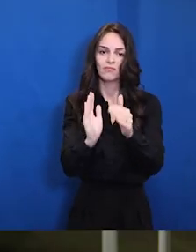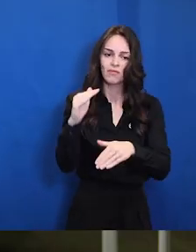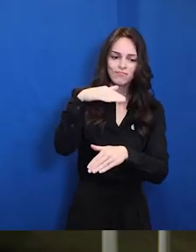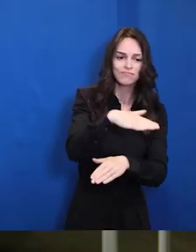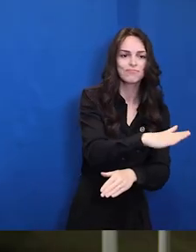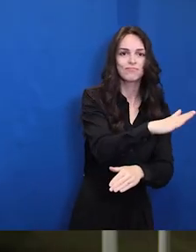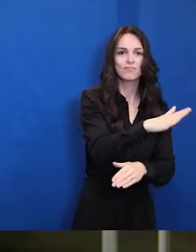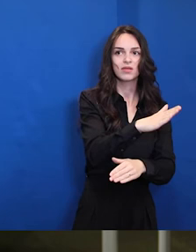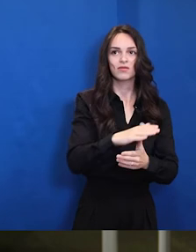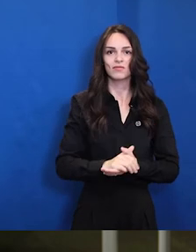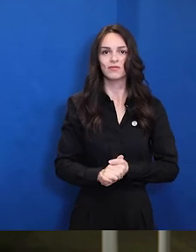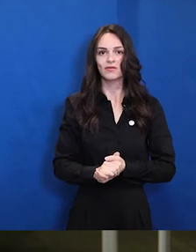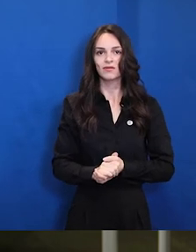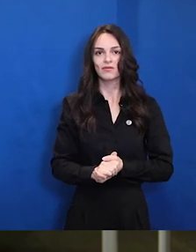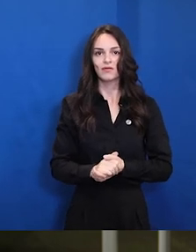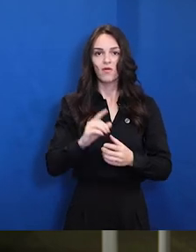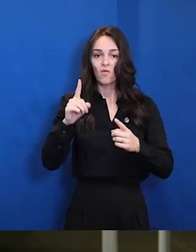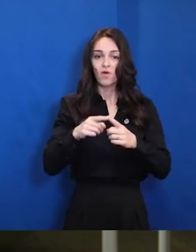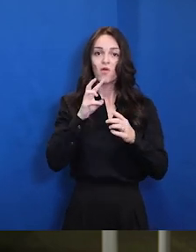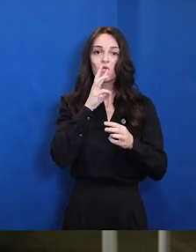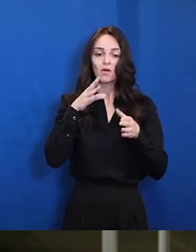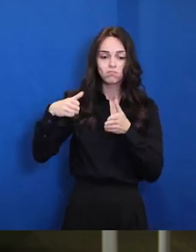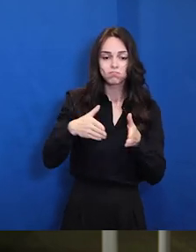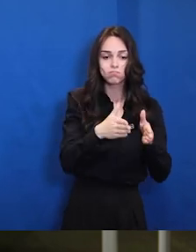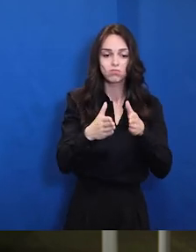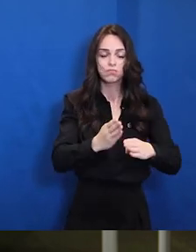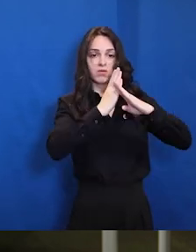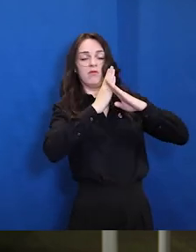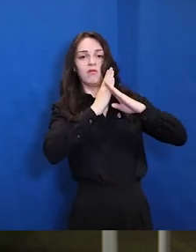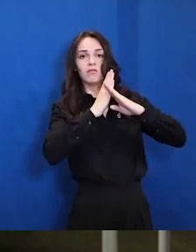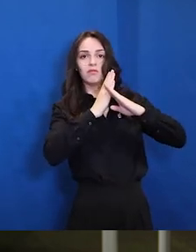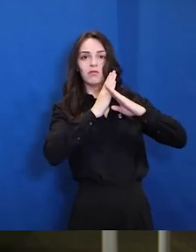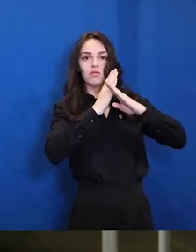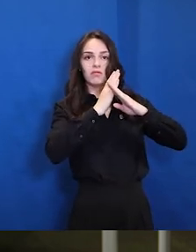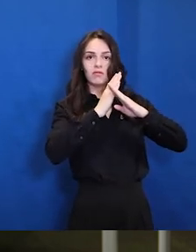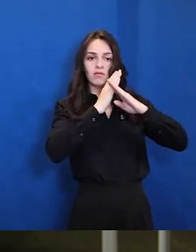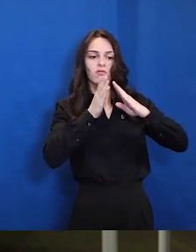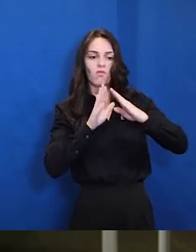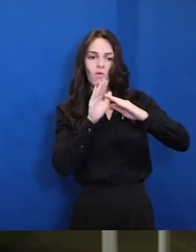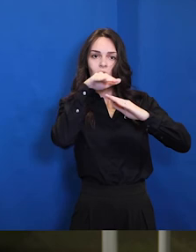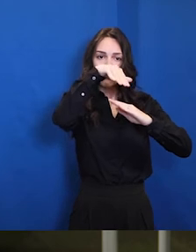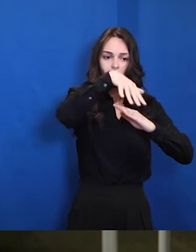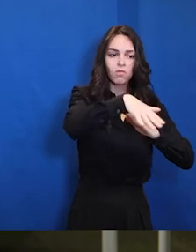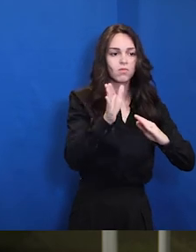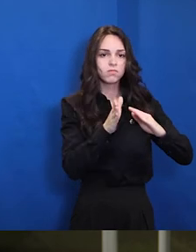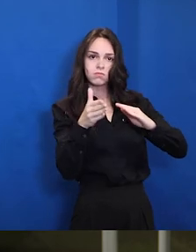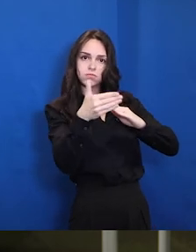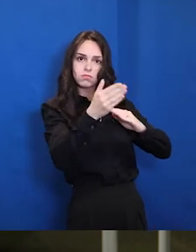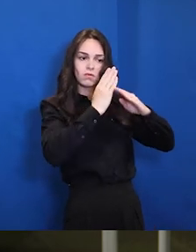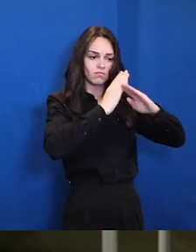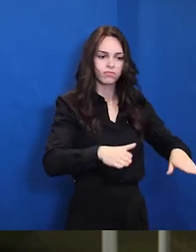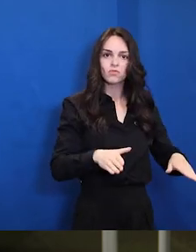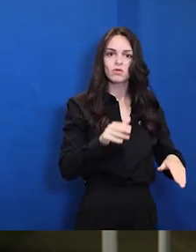flows. It has its ups and its downs. When a river comes to an obstacle, it flows